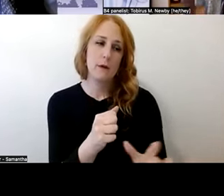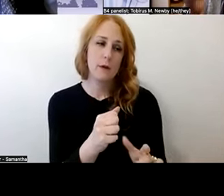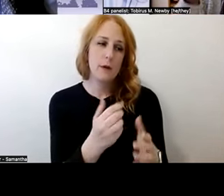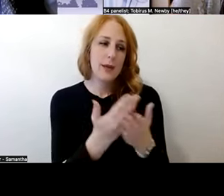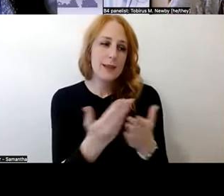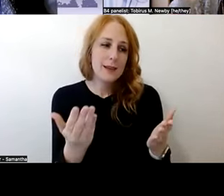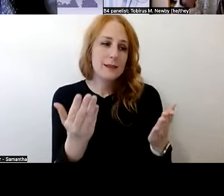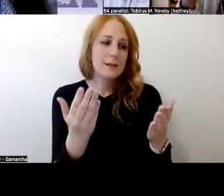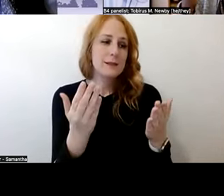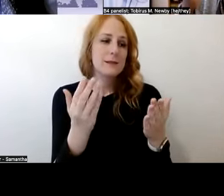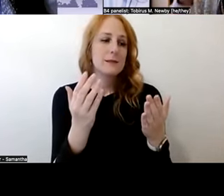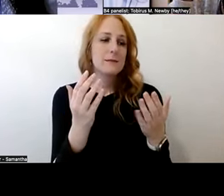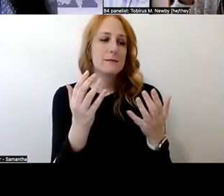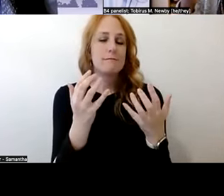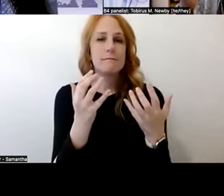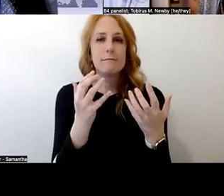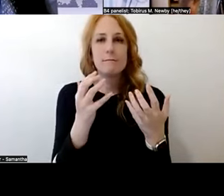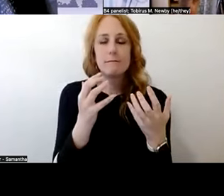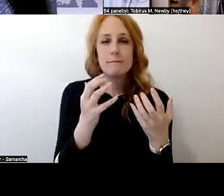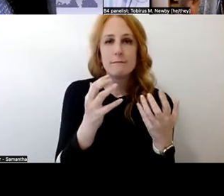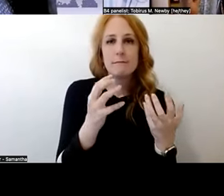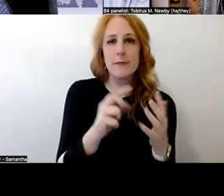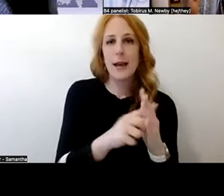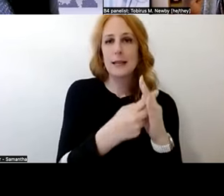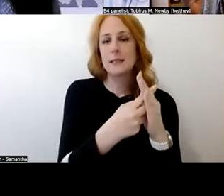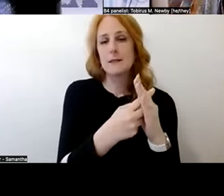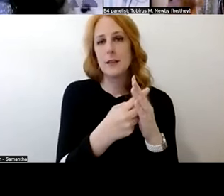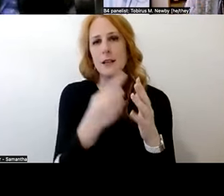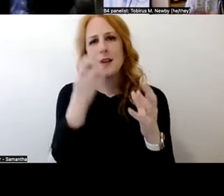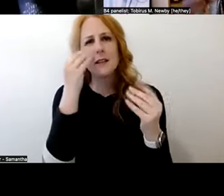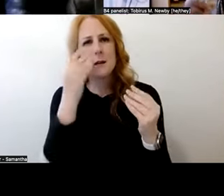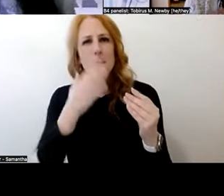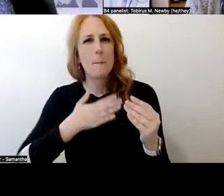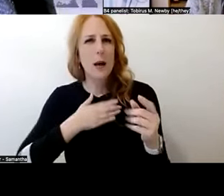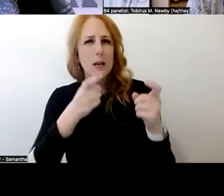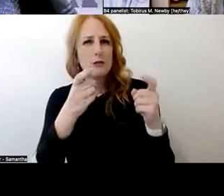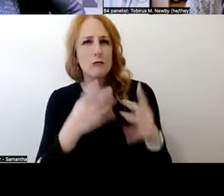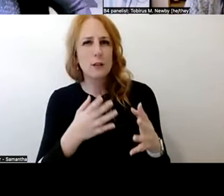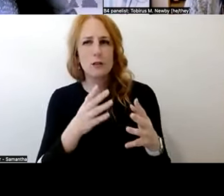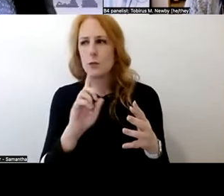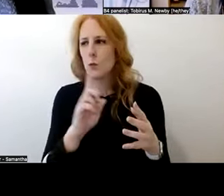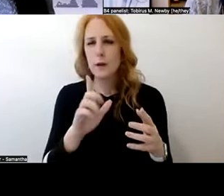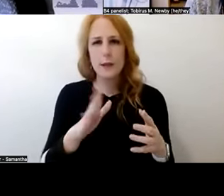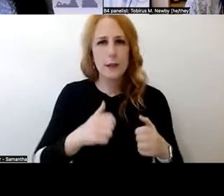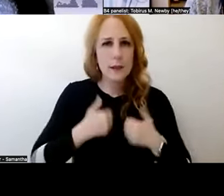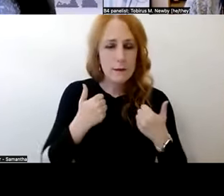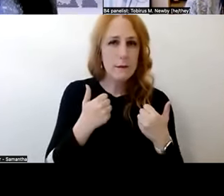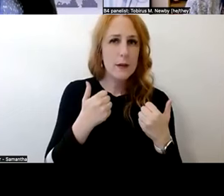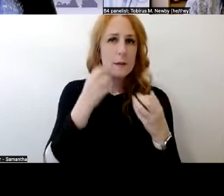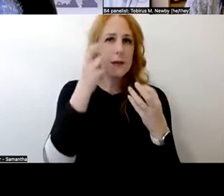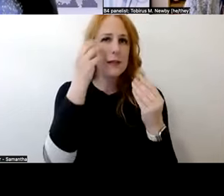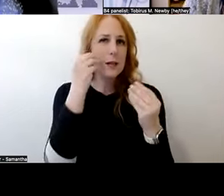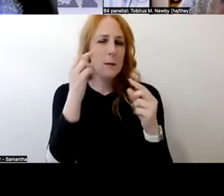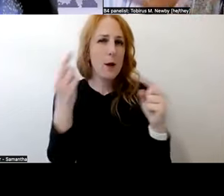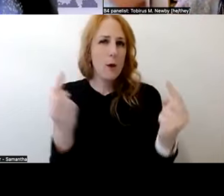activated, thinking through my director and management lens, you know, when I'm hearing about harms or